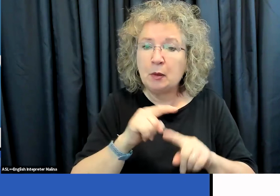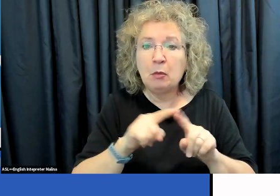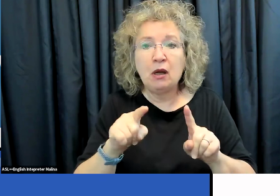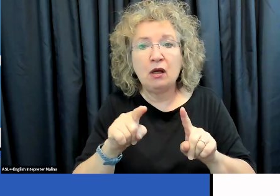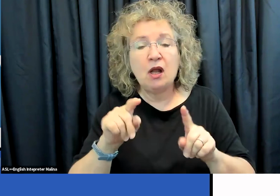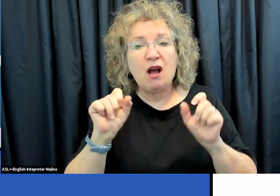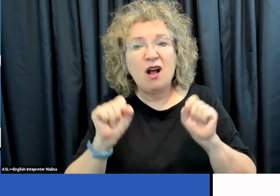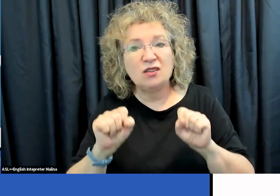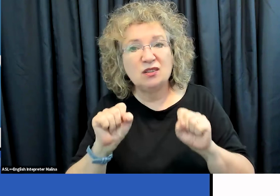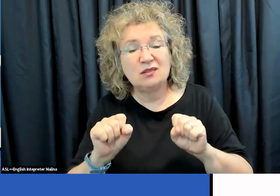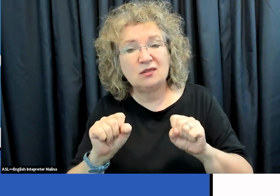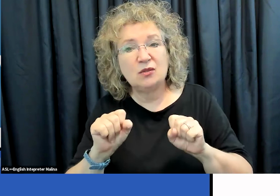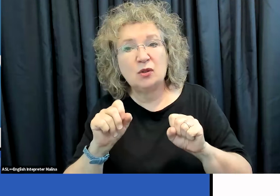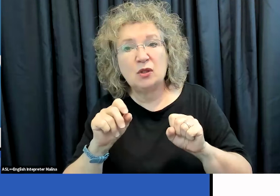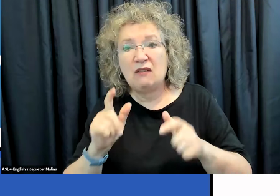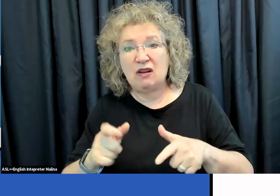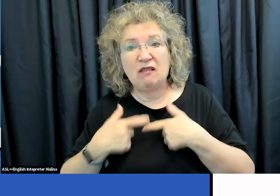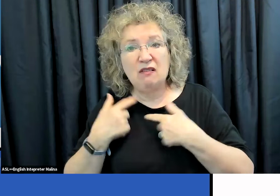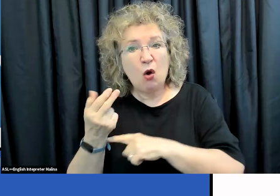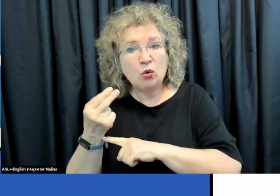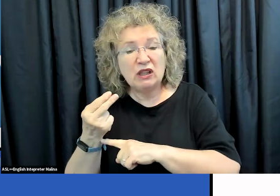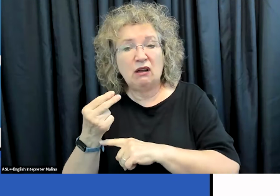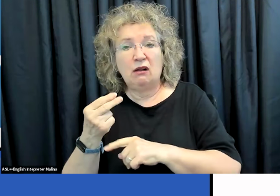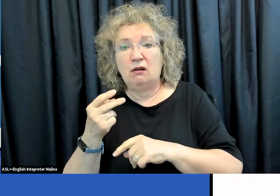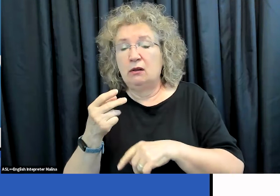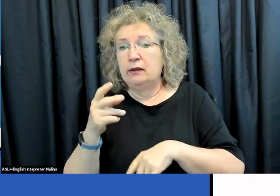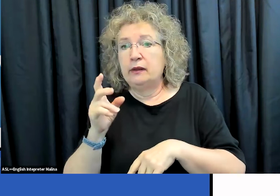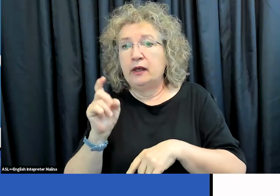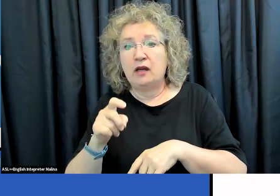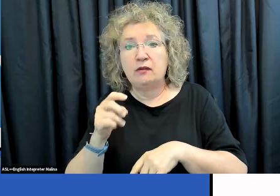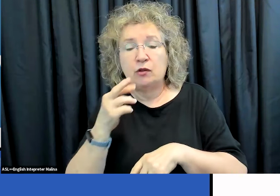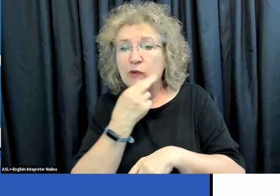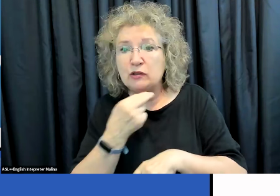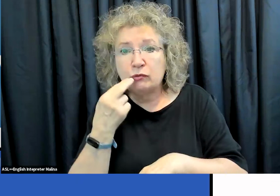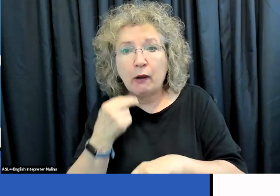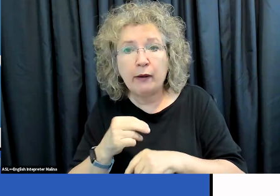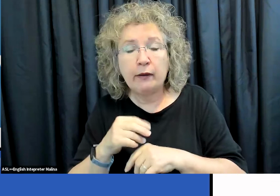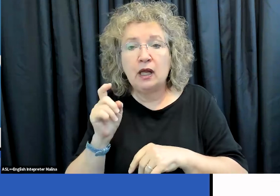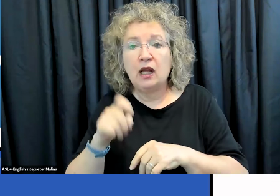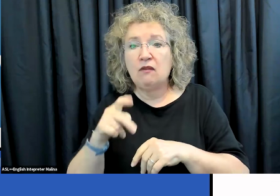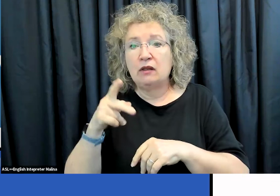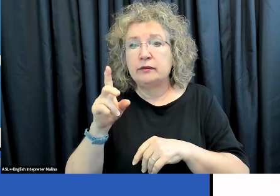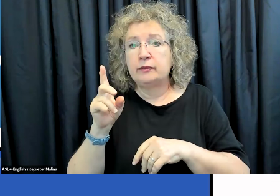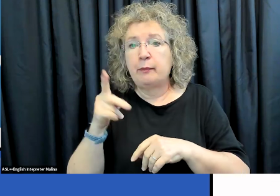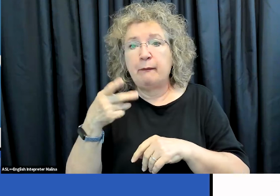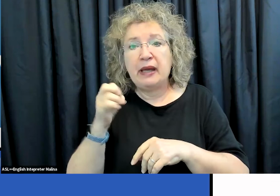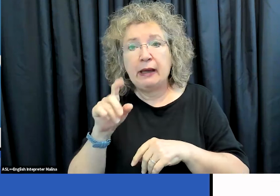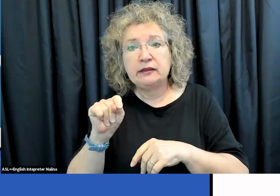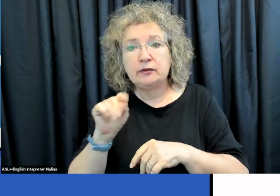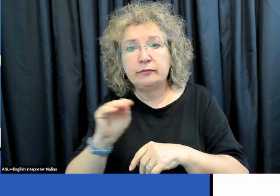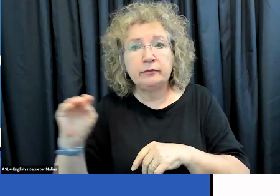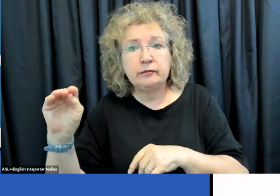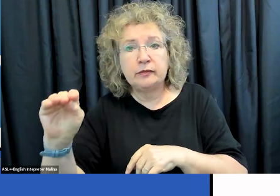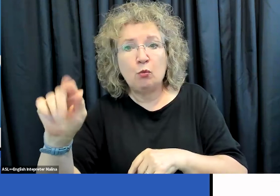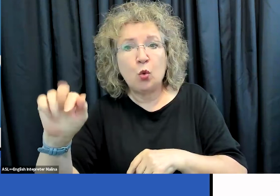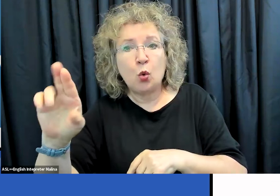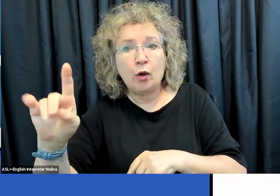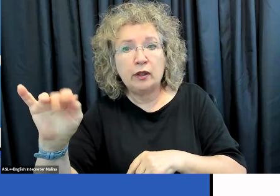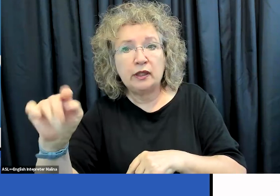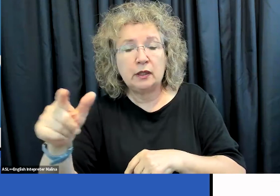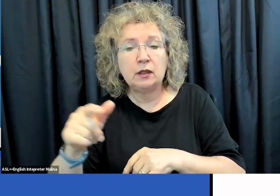restaurant bills, pet boarding, and with insurance, your additional living